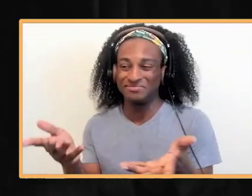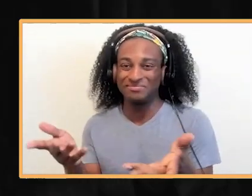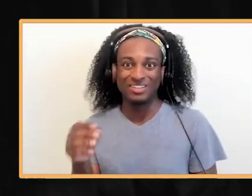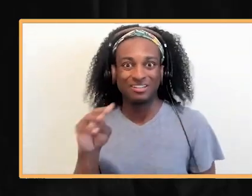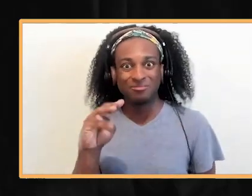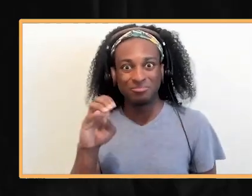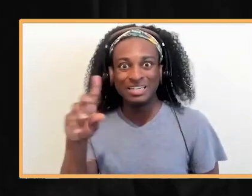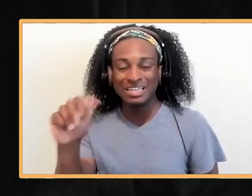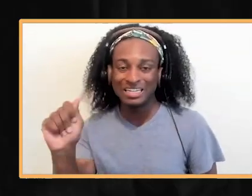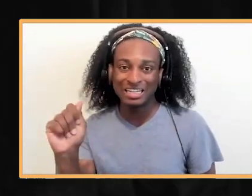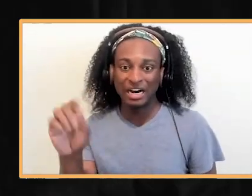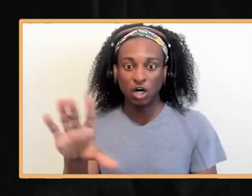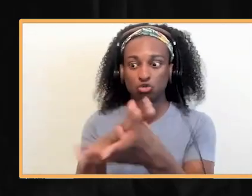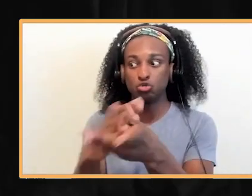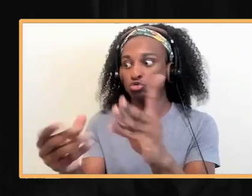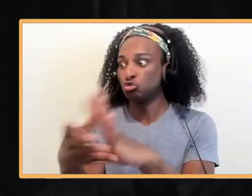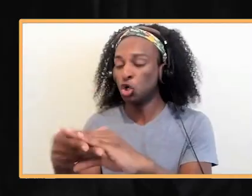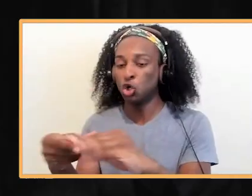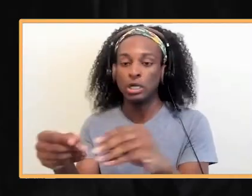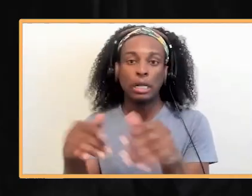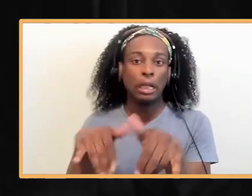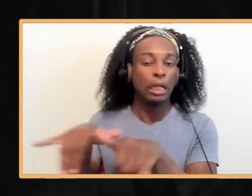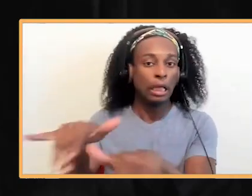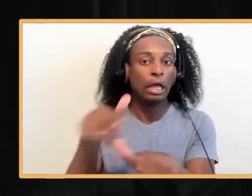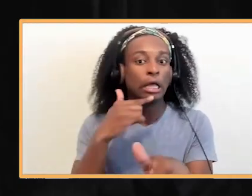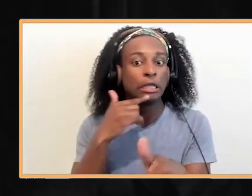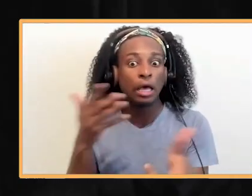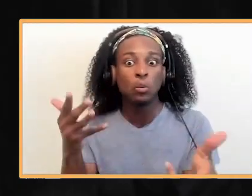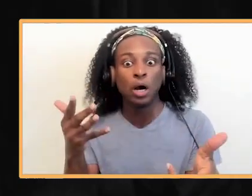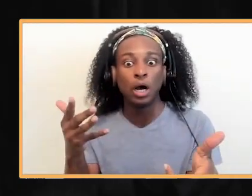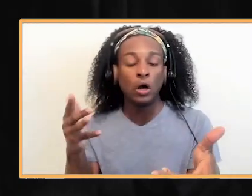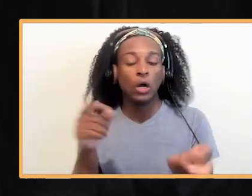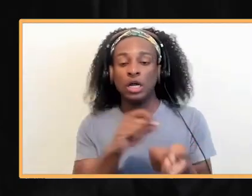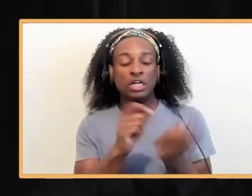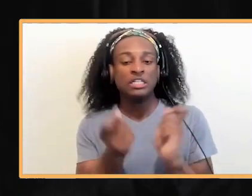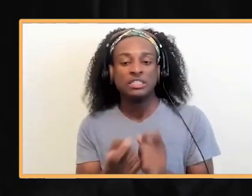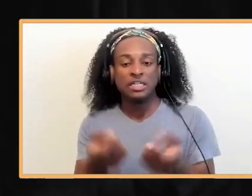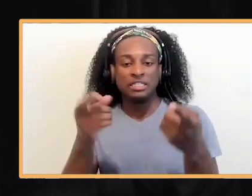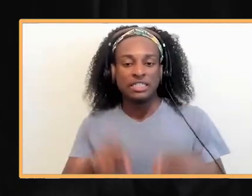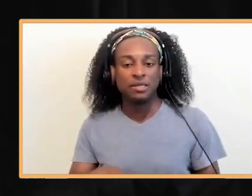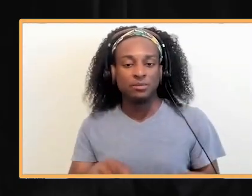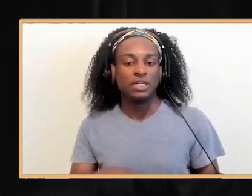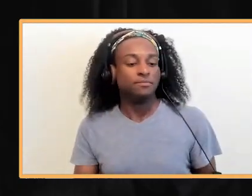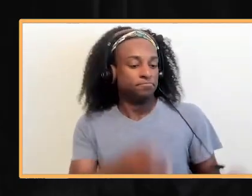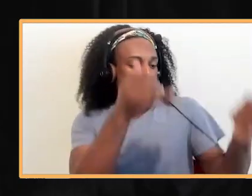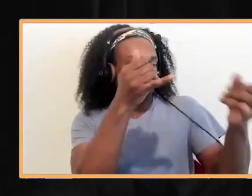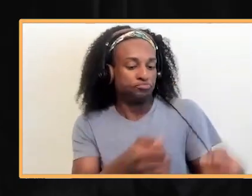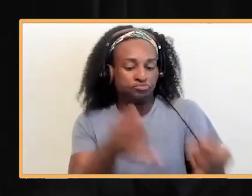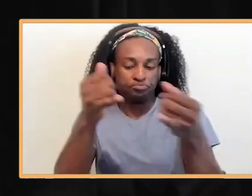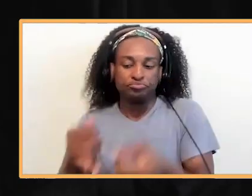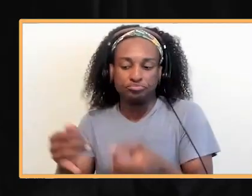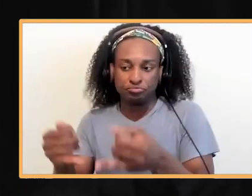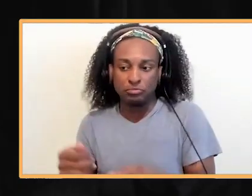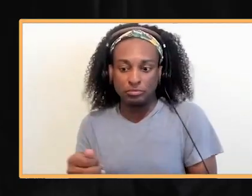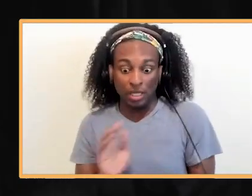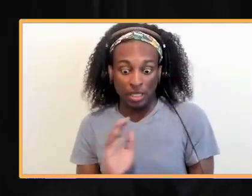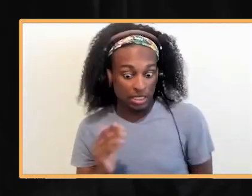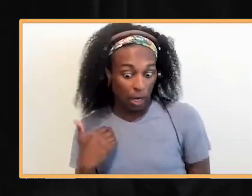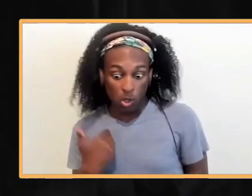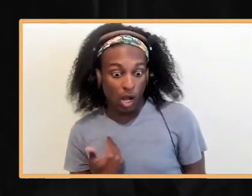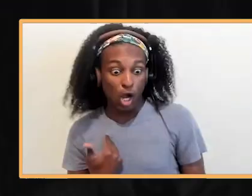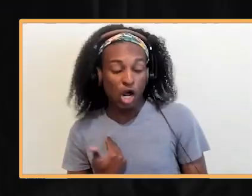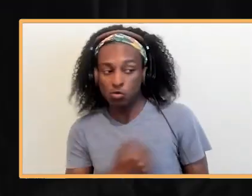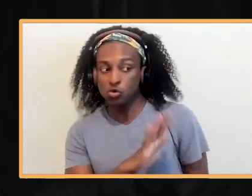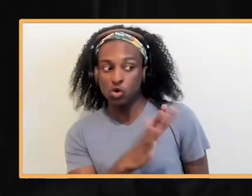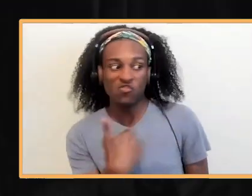like the individual scale, right? It's not our fault, it's your fault. Like if you just stopped doing the thing and did something different, right, everything would get better. And